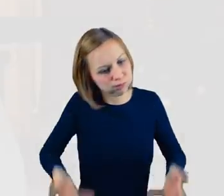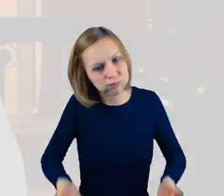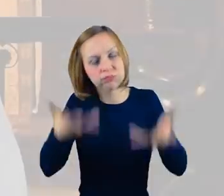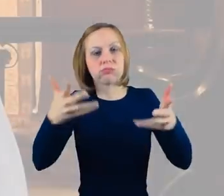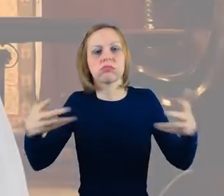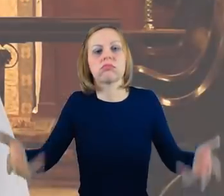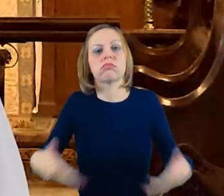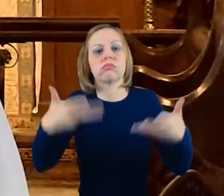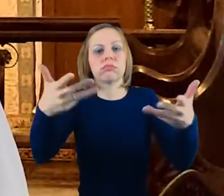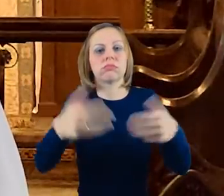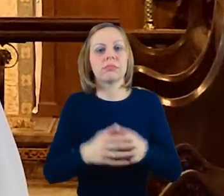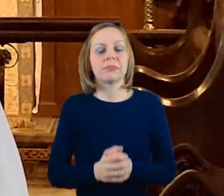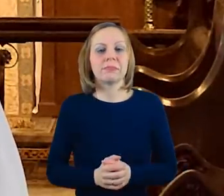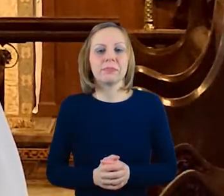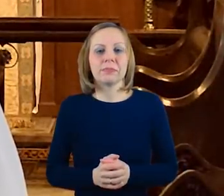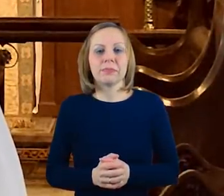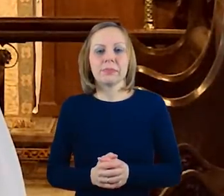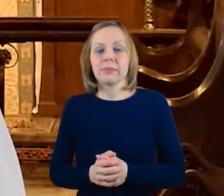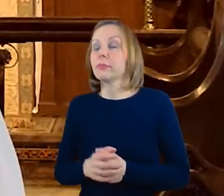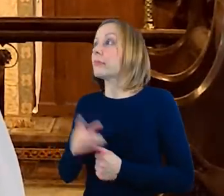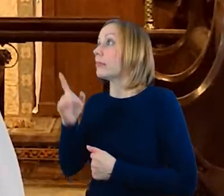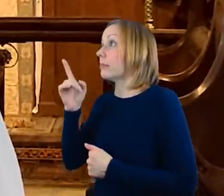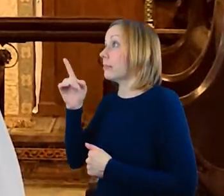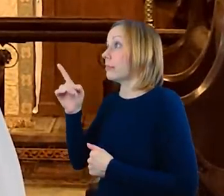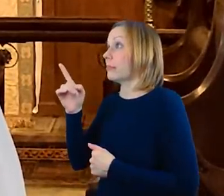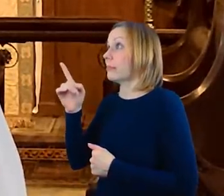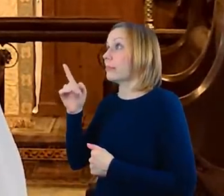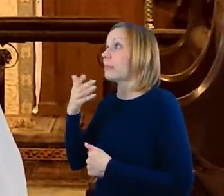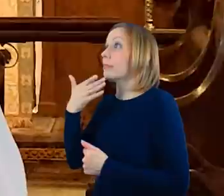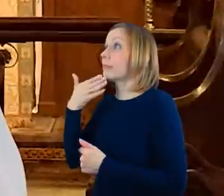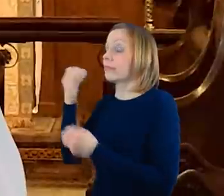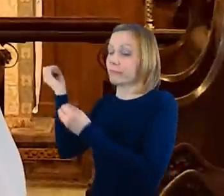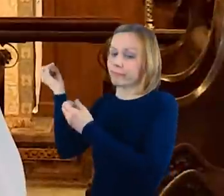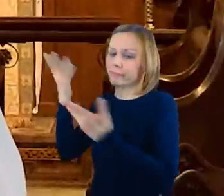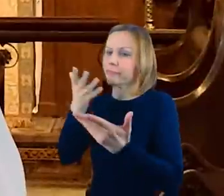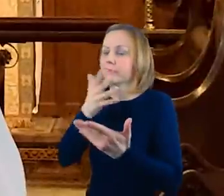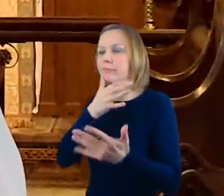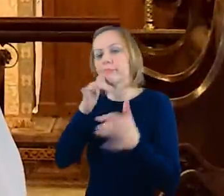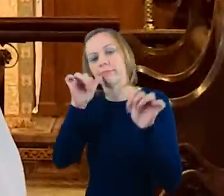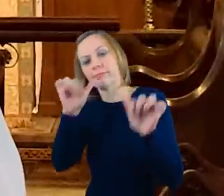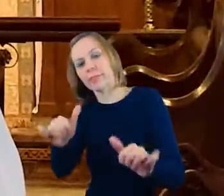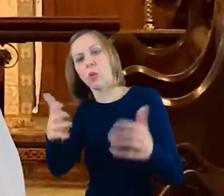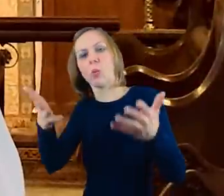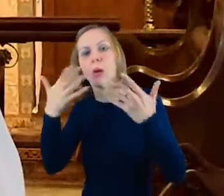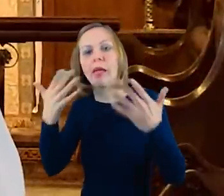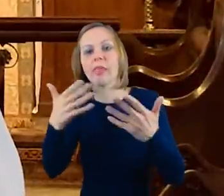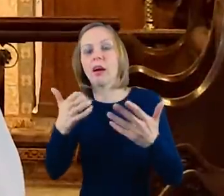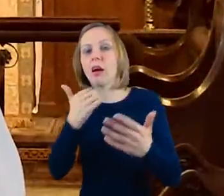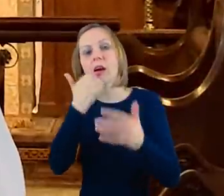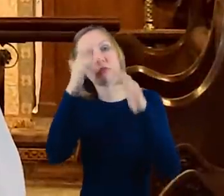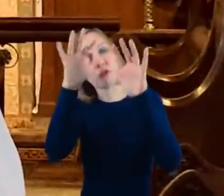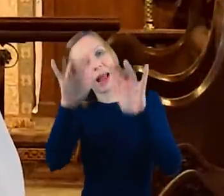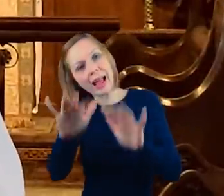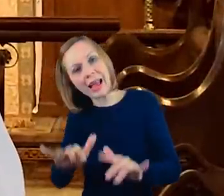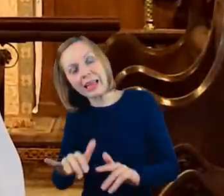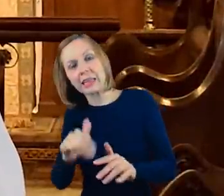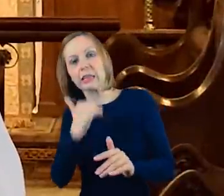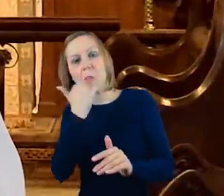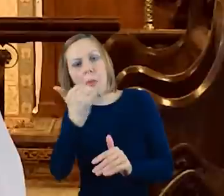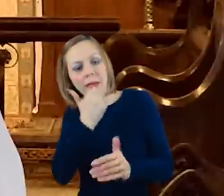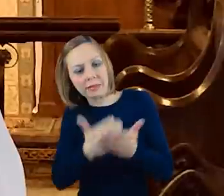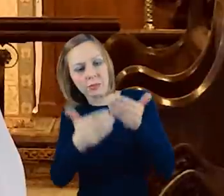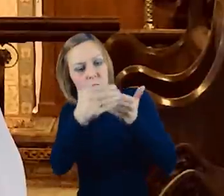plough. Grant favourable weather, temperate rains, and fruitful seasons, that there may be food and drink for